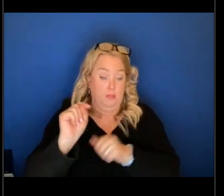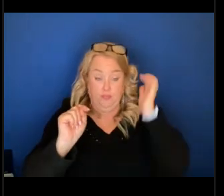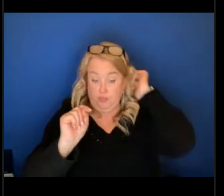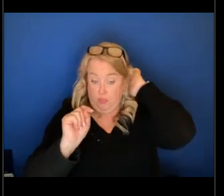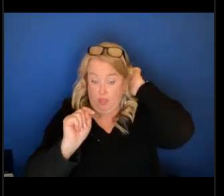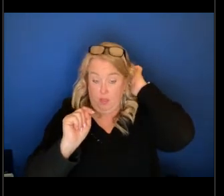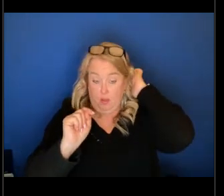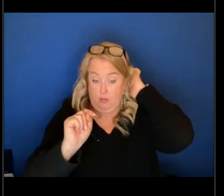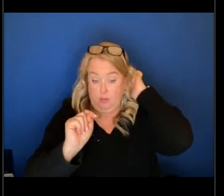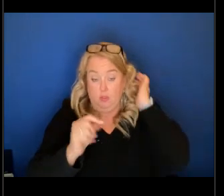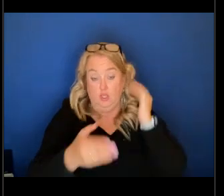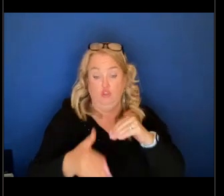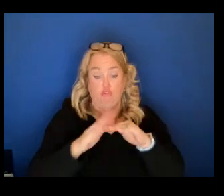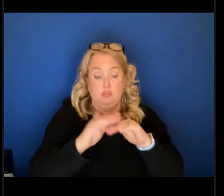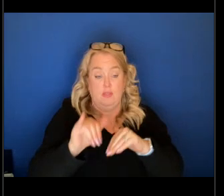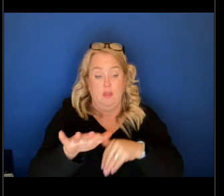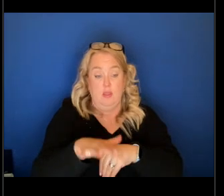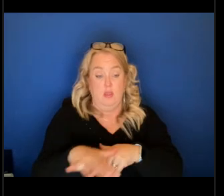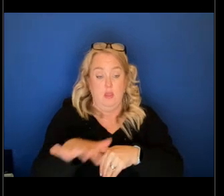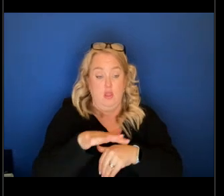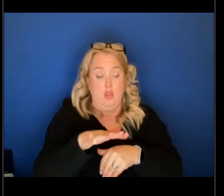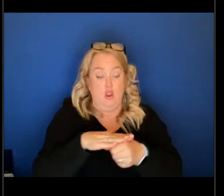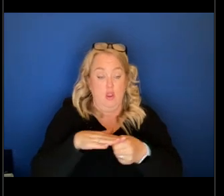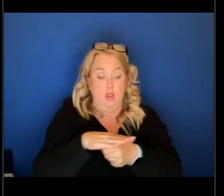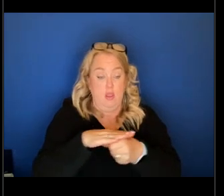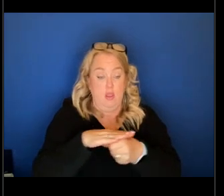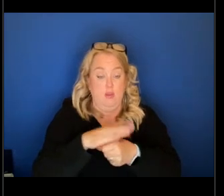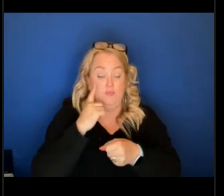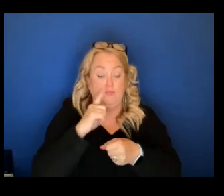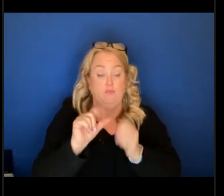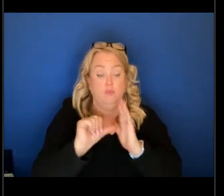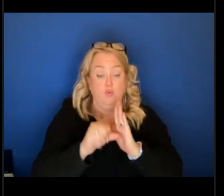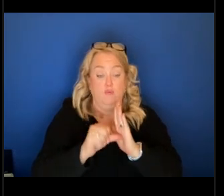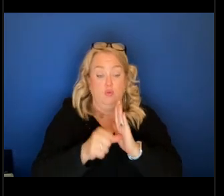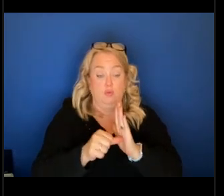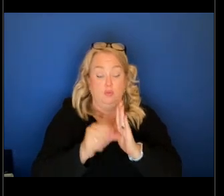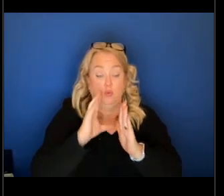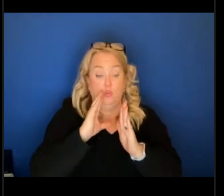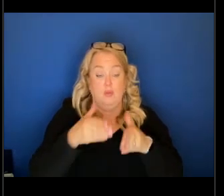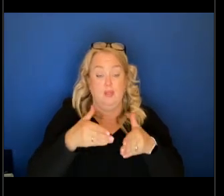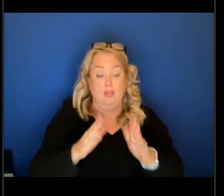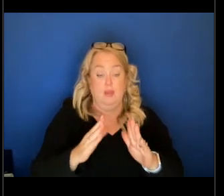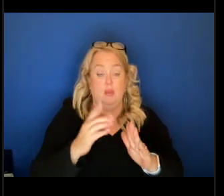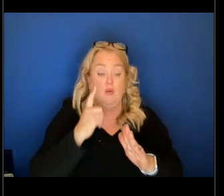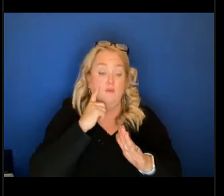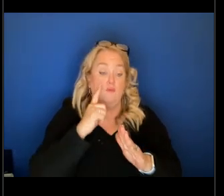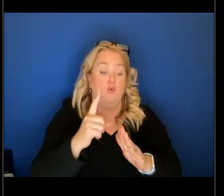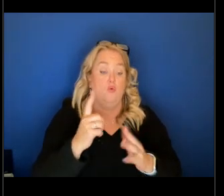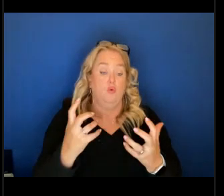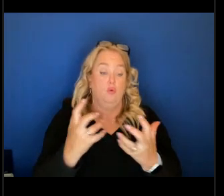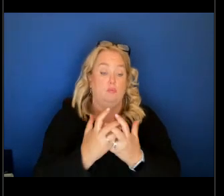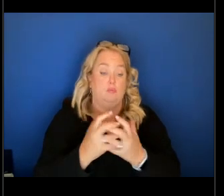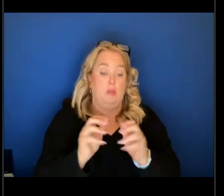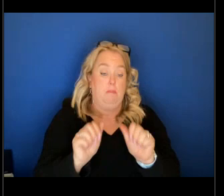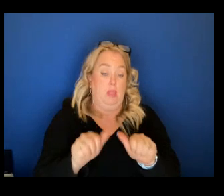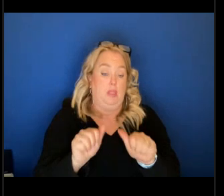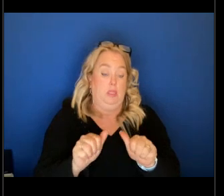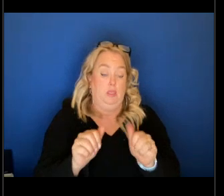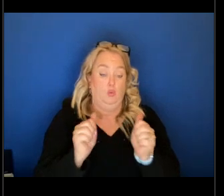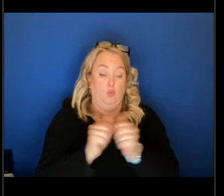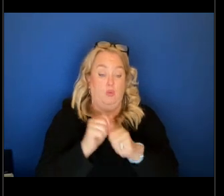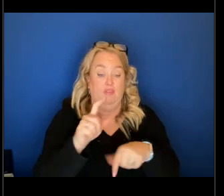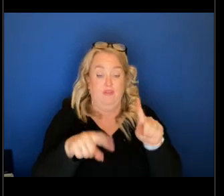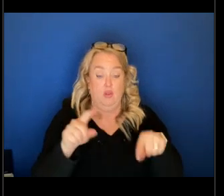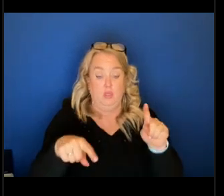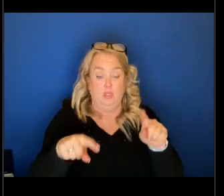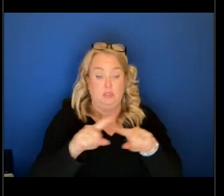beside toilets. And increasing this area of reinforcing will ensure compatibility